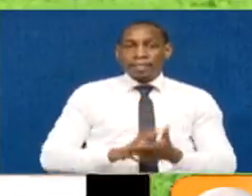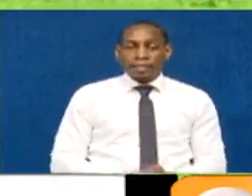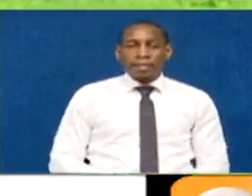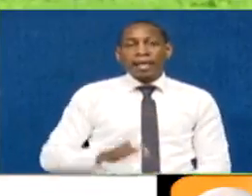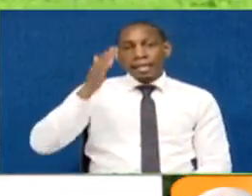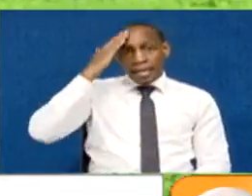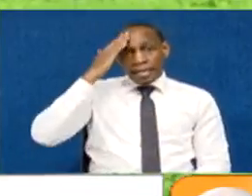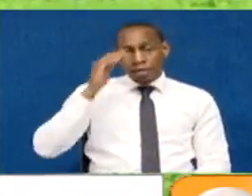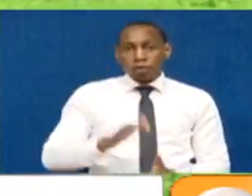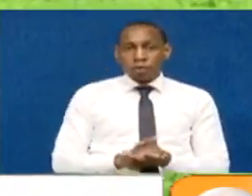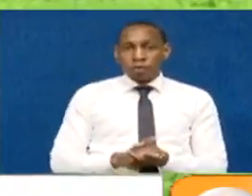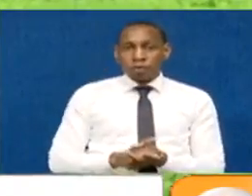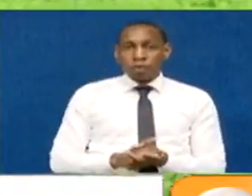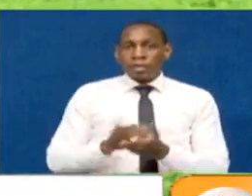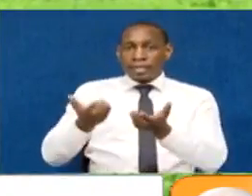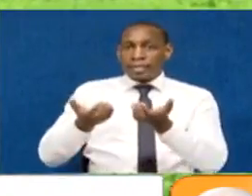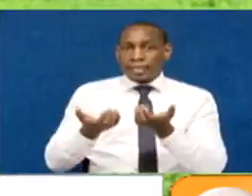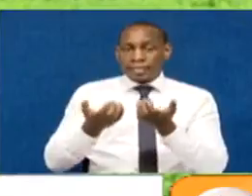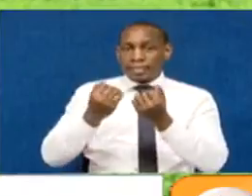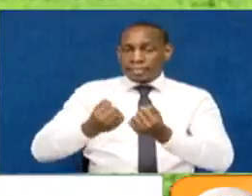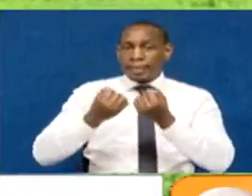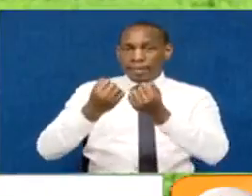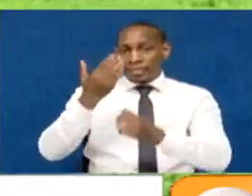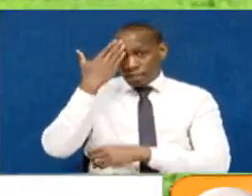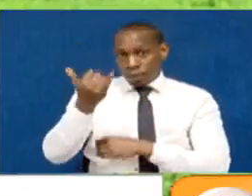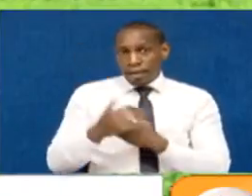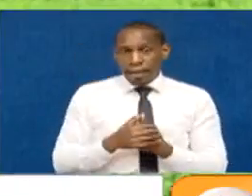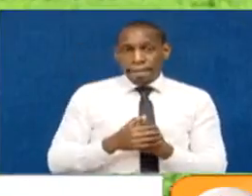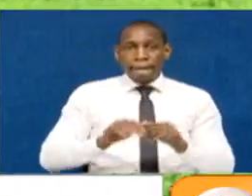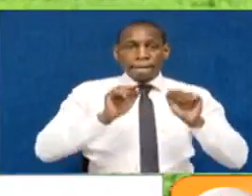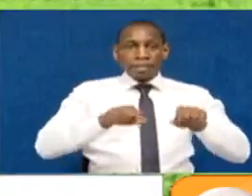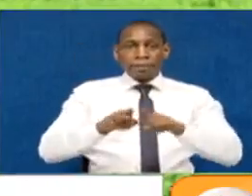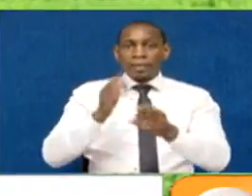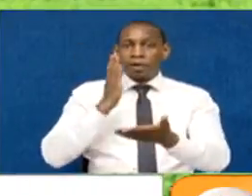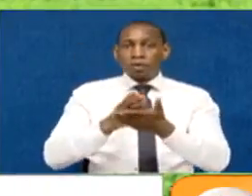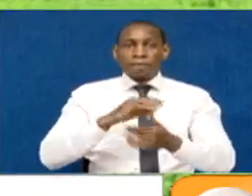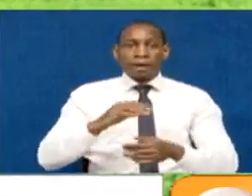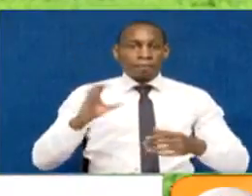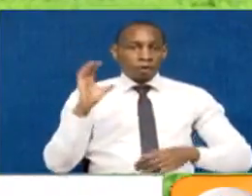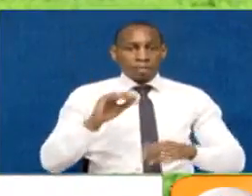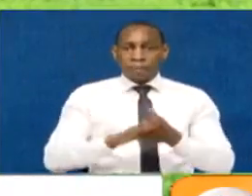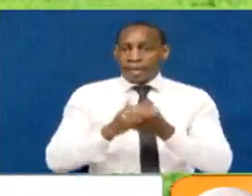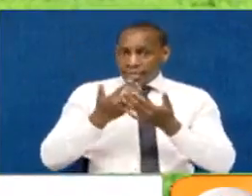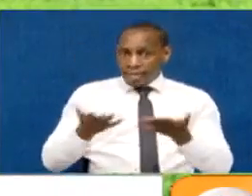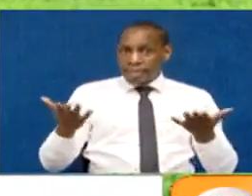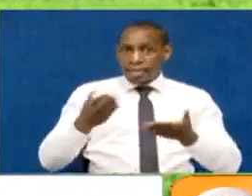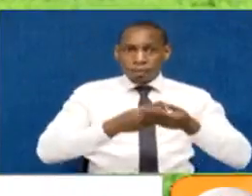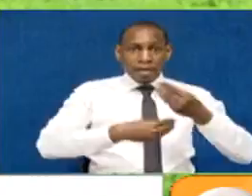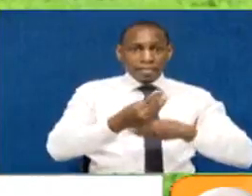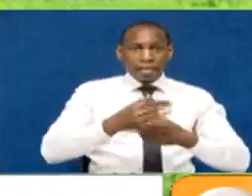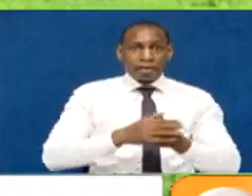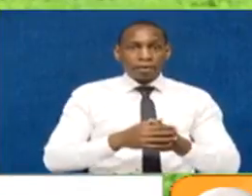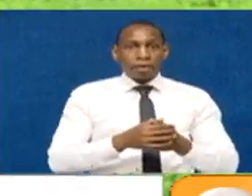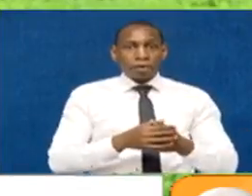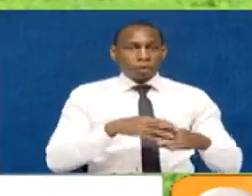I know the big off-takers will require traceability so that they can also assure their consumers that whatever they are selling at